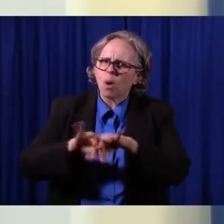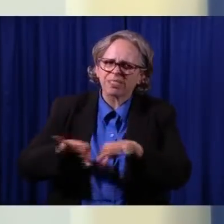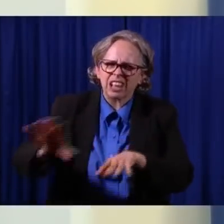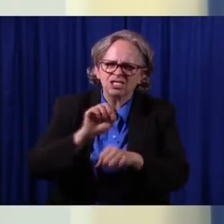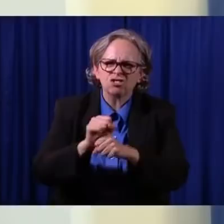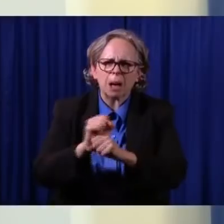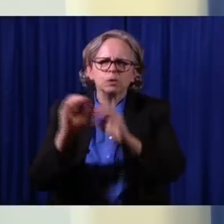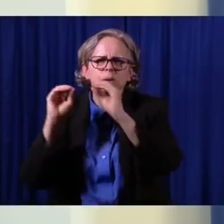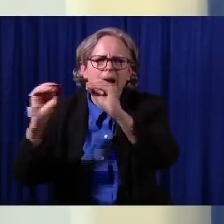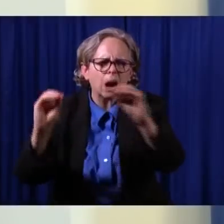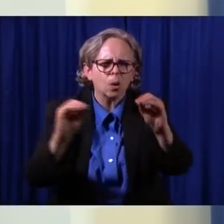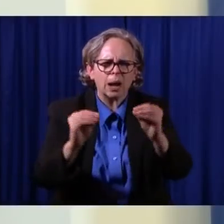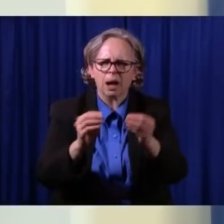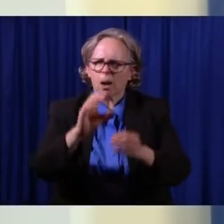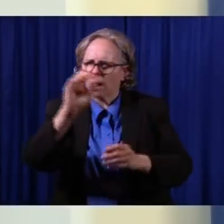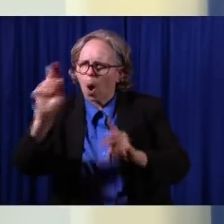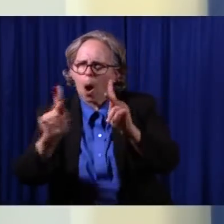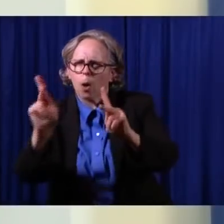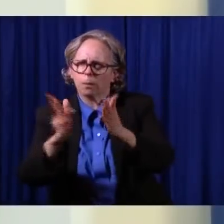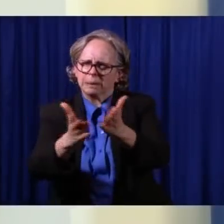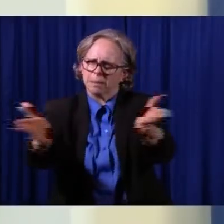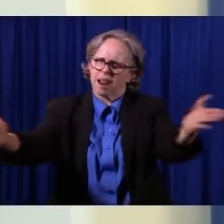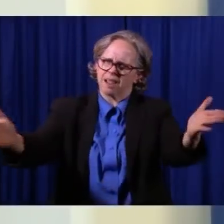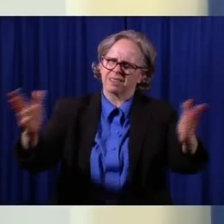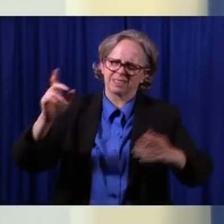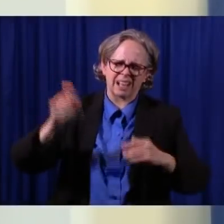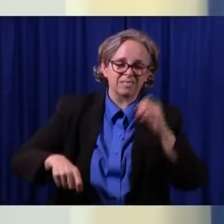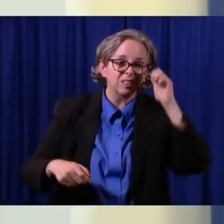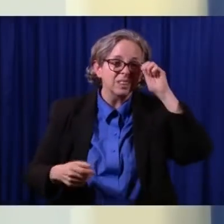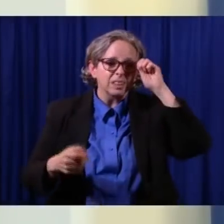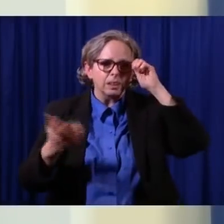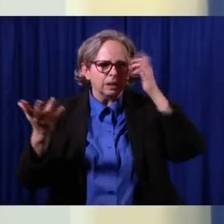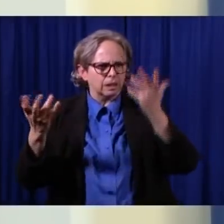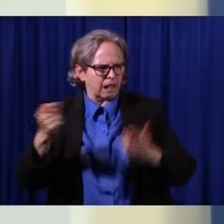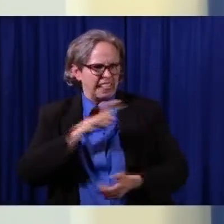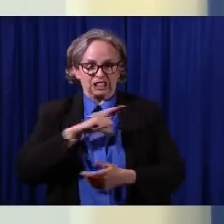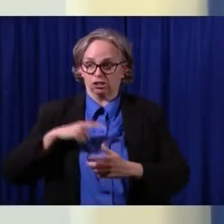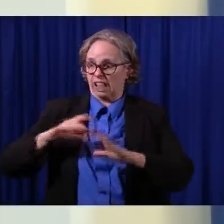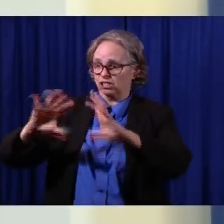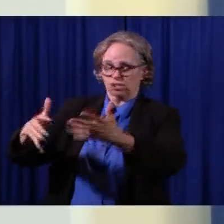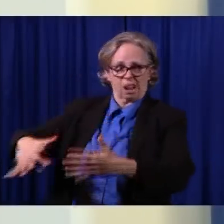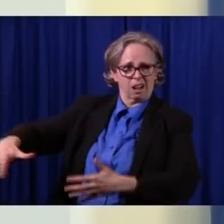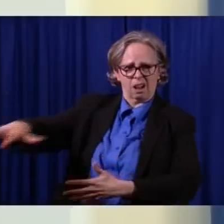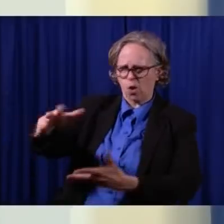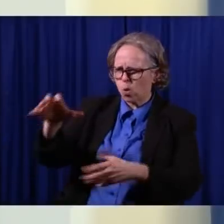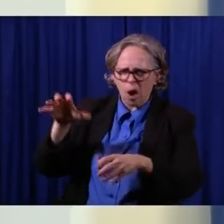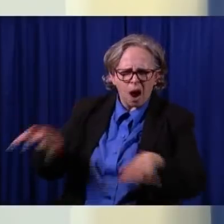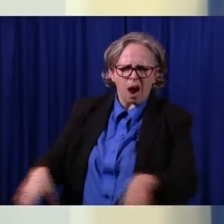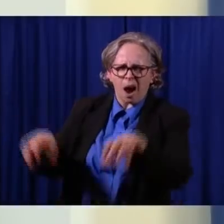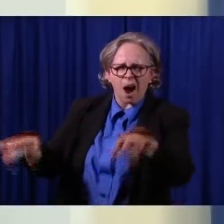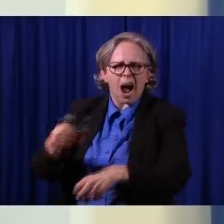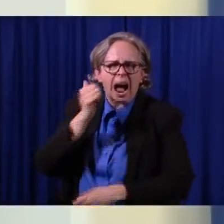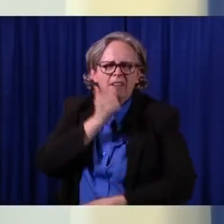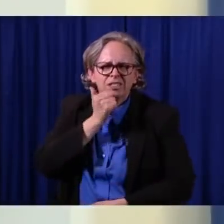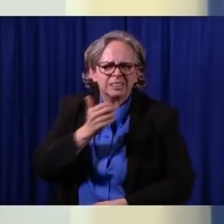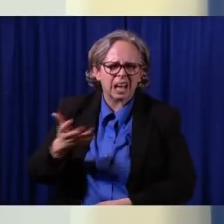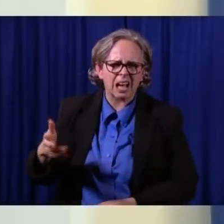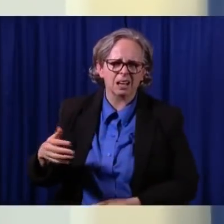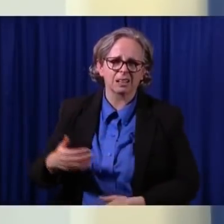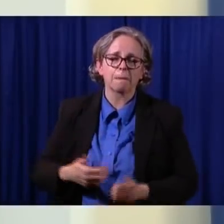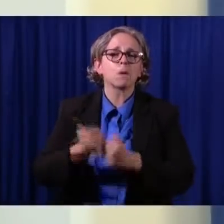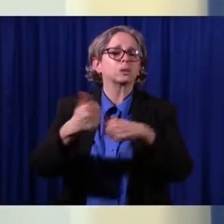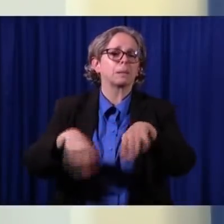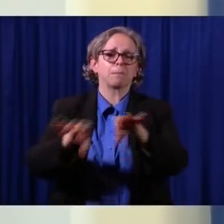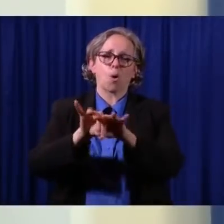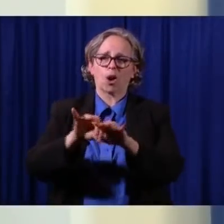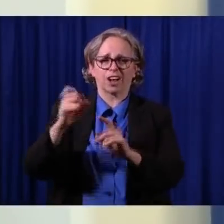the legislators who do so much on this work every day, but most importantly, to the governor